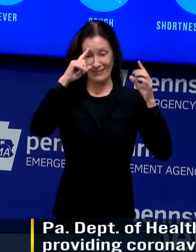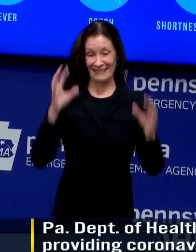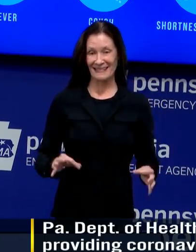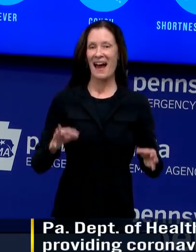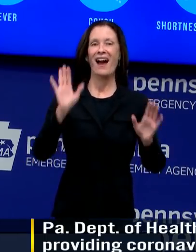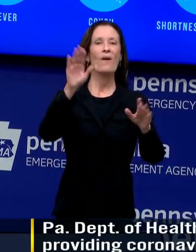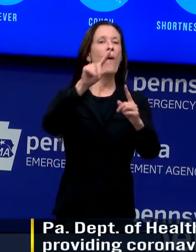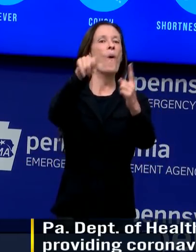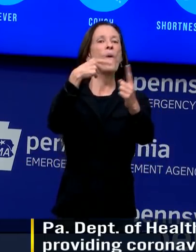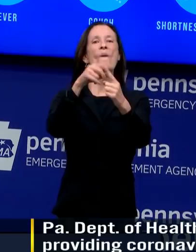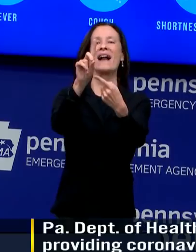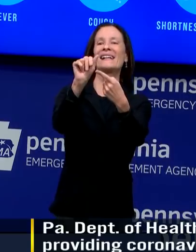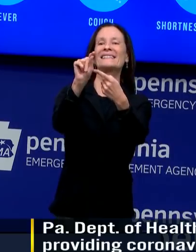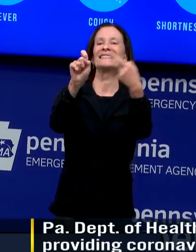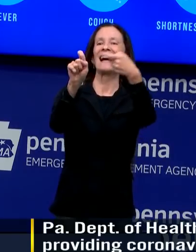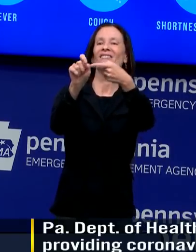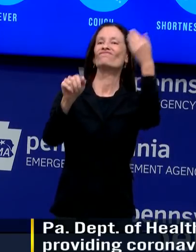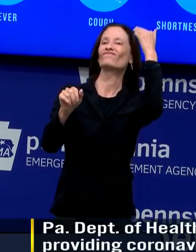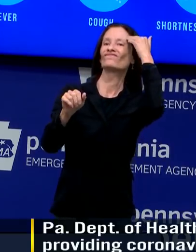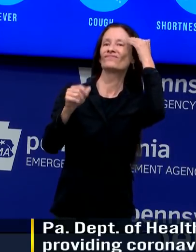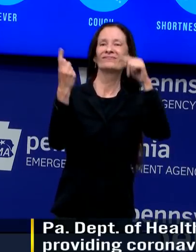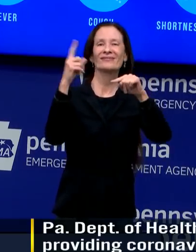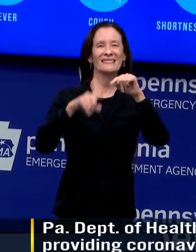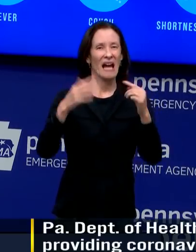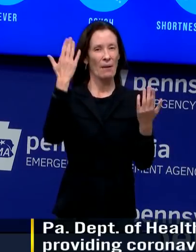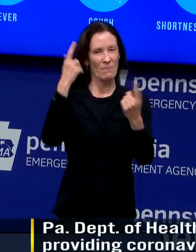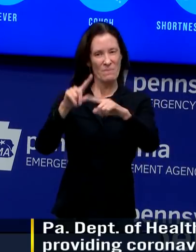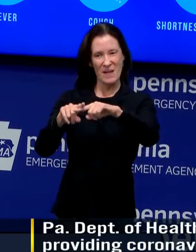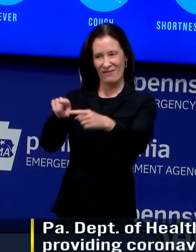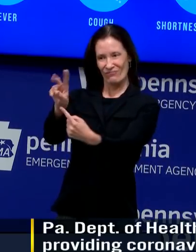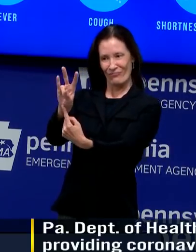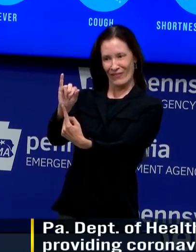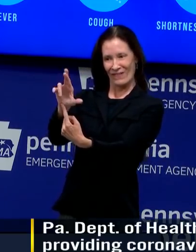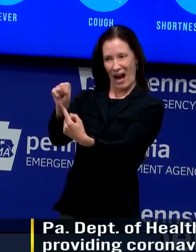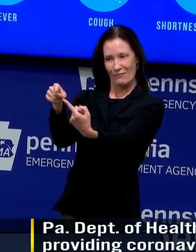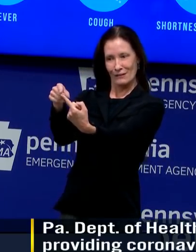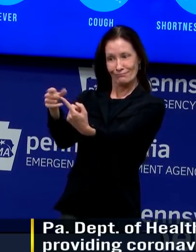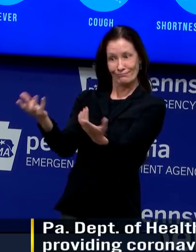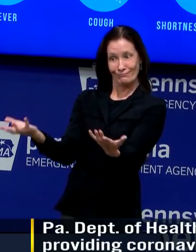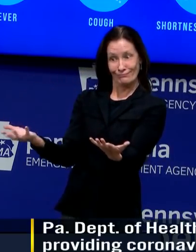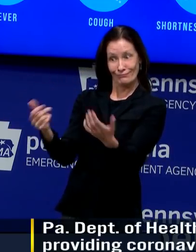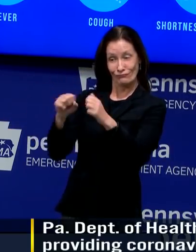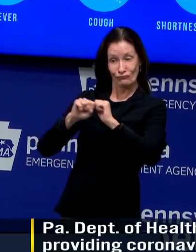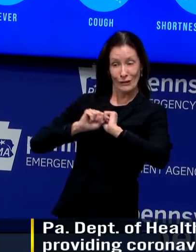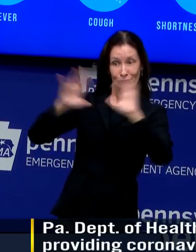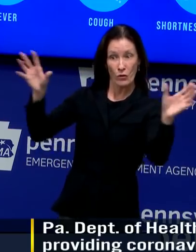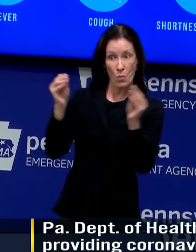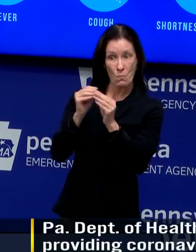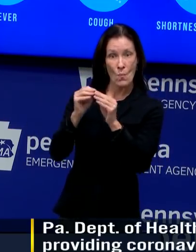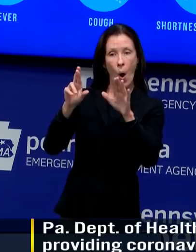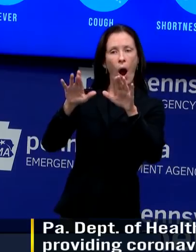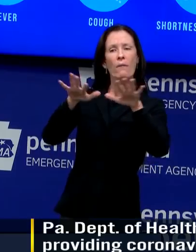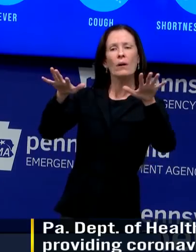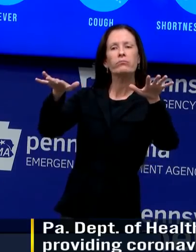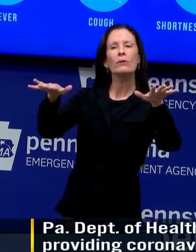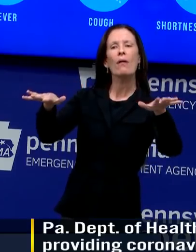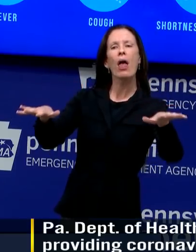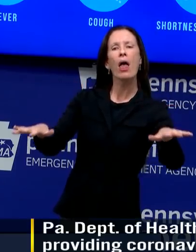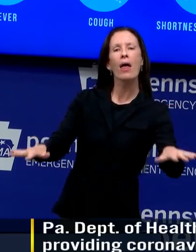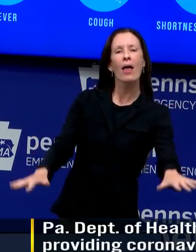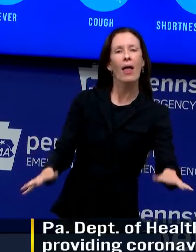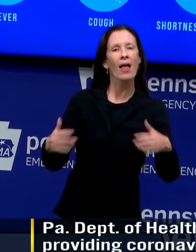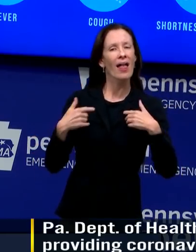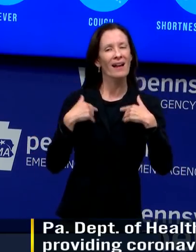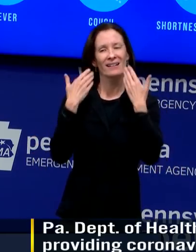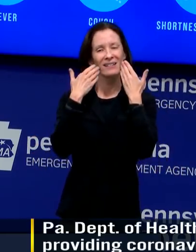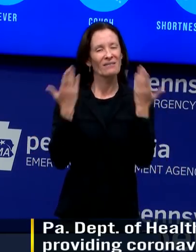can suppress the virus and start to reopen. So let's continue to stay at home for now when we can. Let's work together and make the final